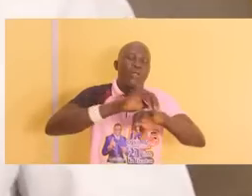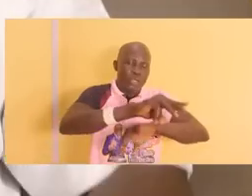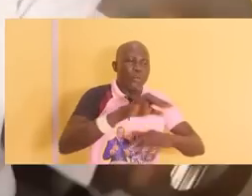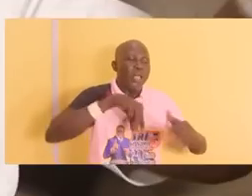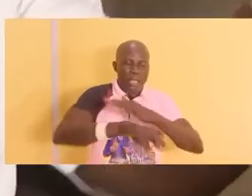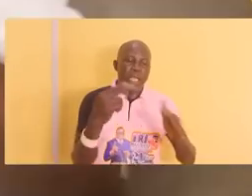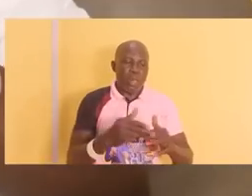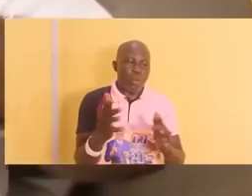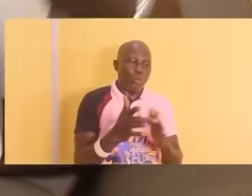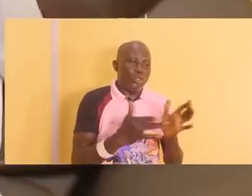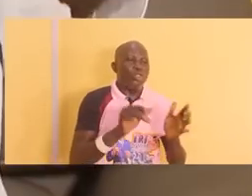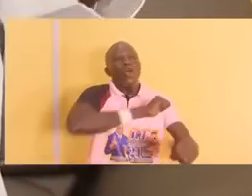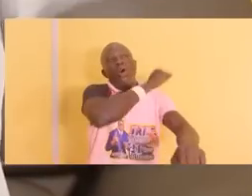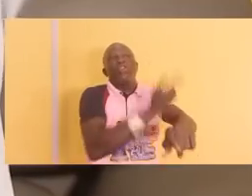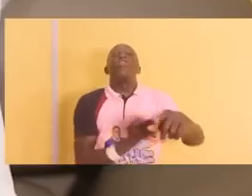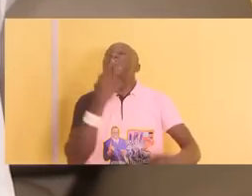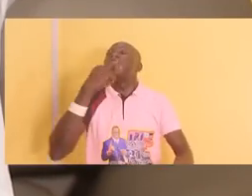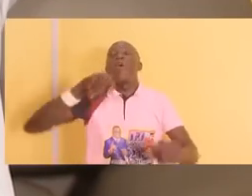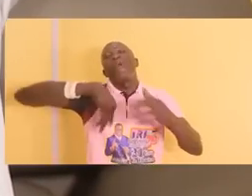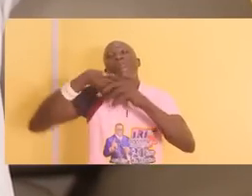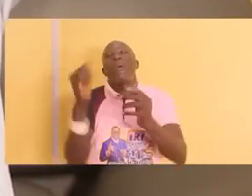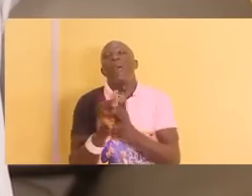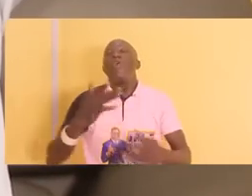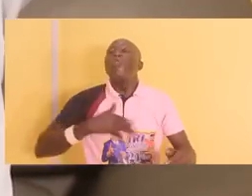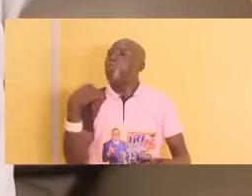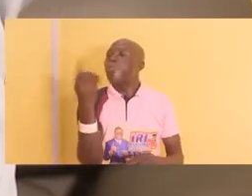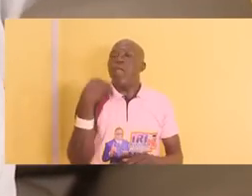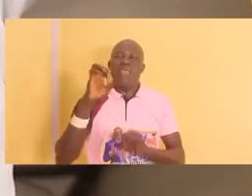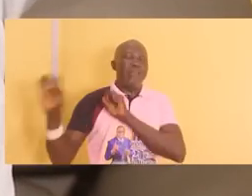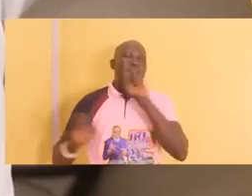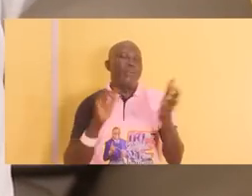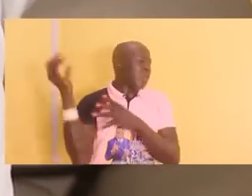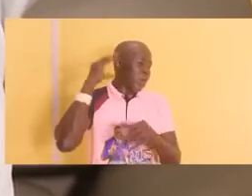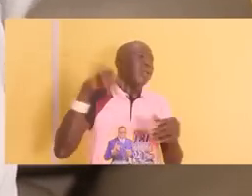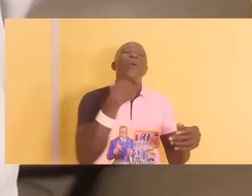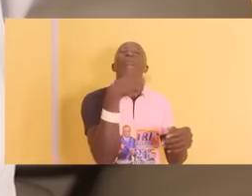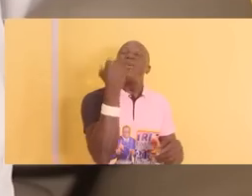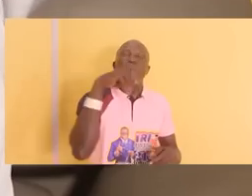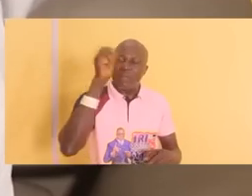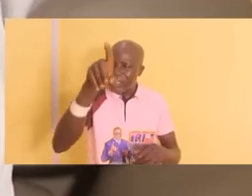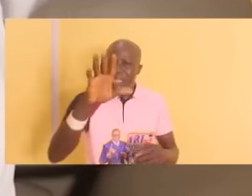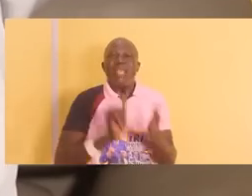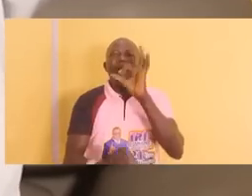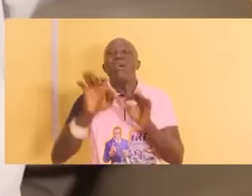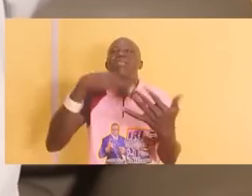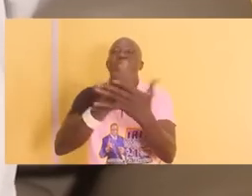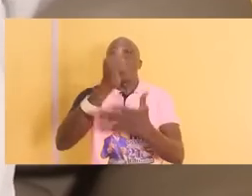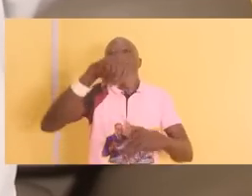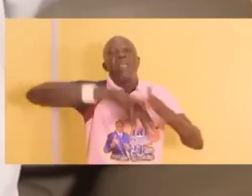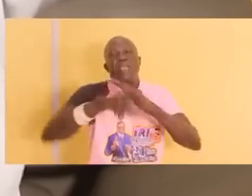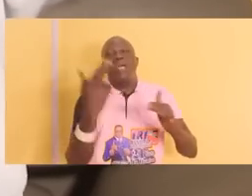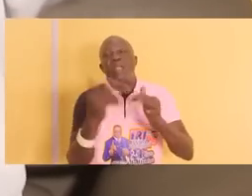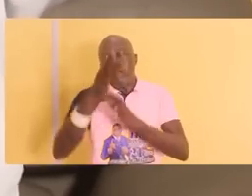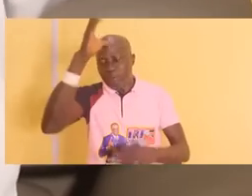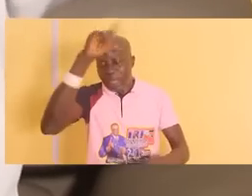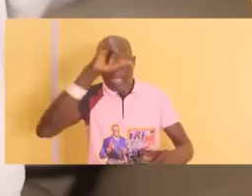can. Question dara. I said tell me jade. Wo gbe re ba gbo mi. Wo so tell. Wo ba le sa. You can